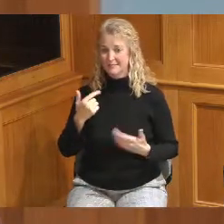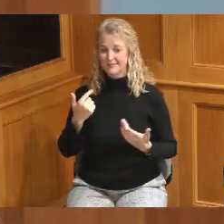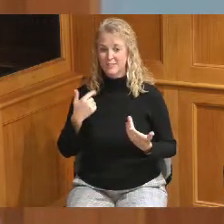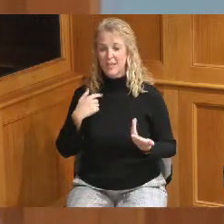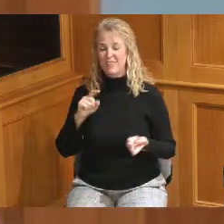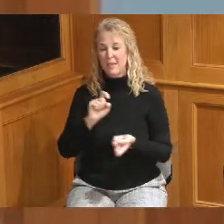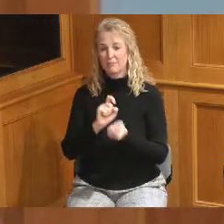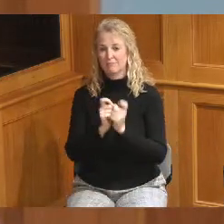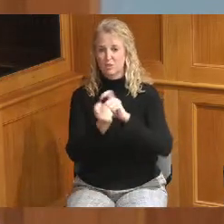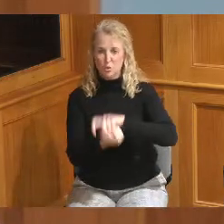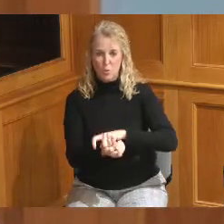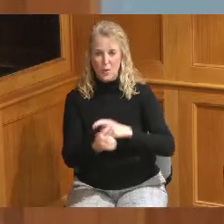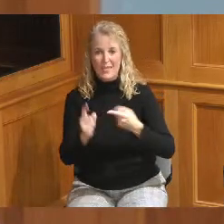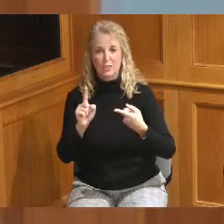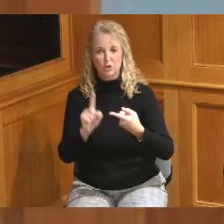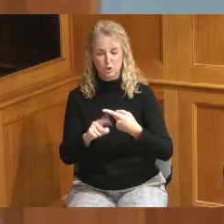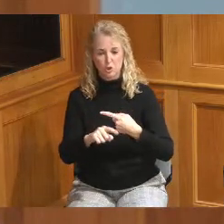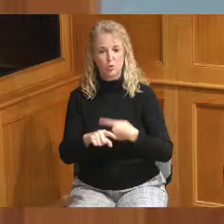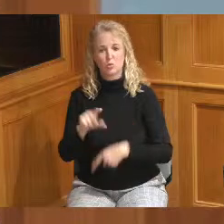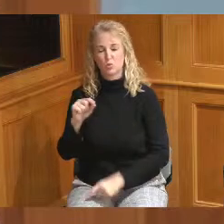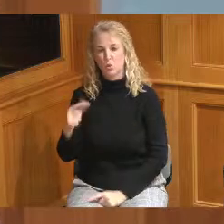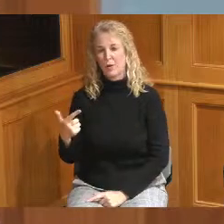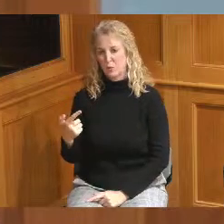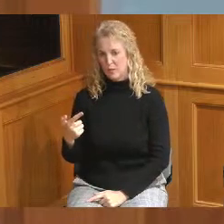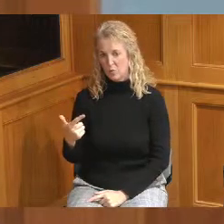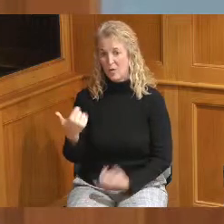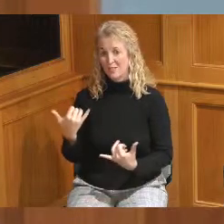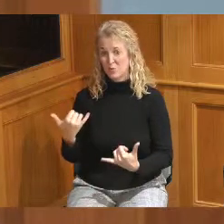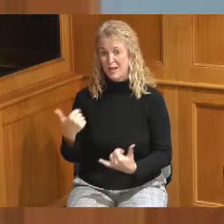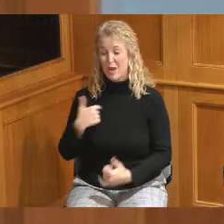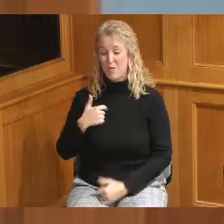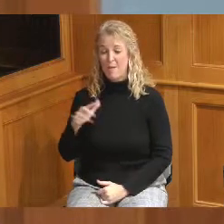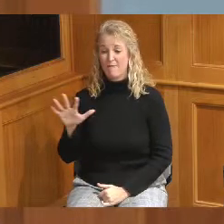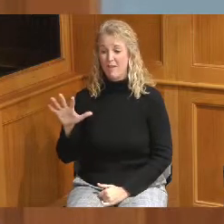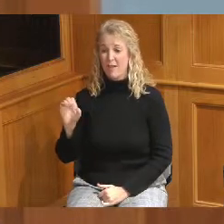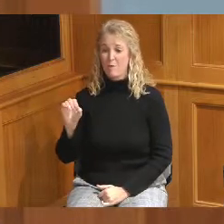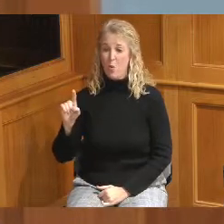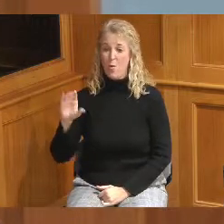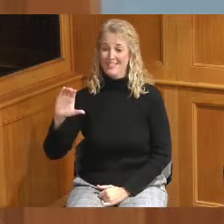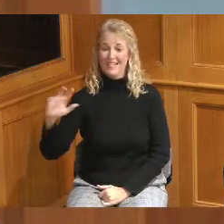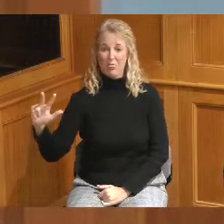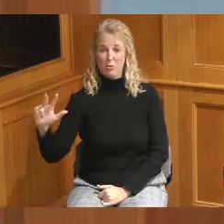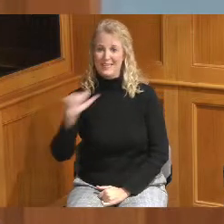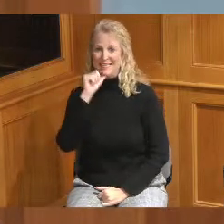converted over to a nonprofit in 2021. So we're 501c3. Okay, great. Thank you.